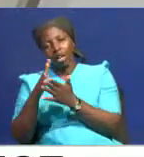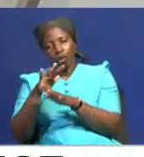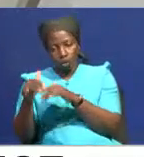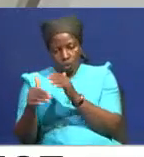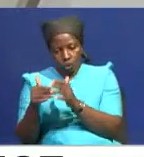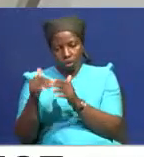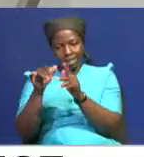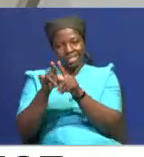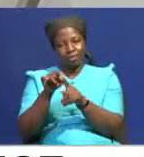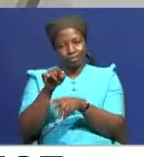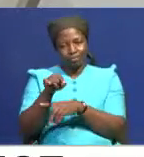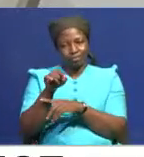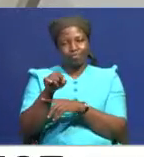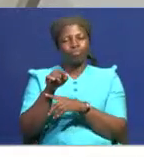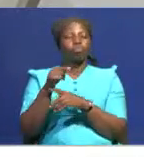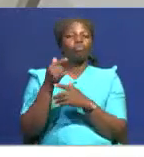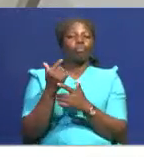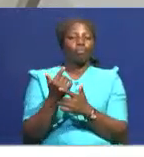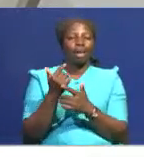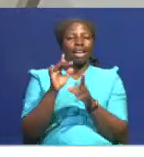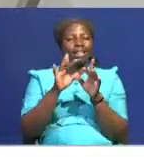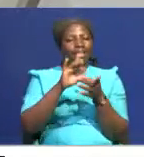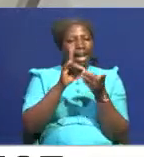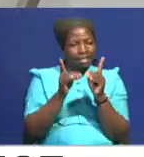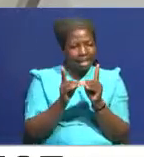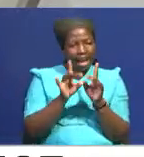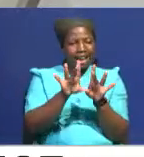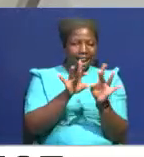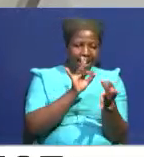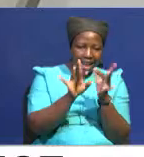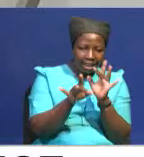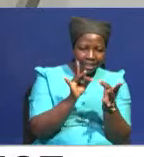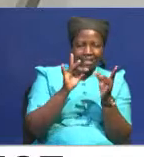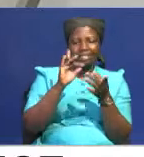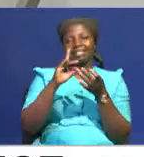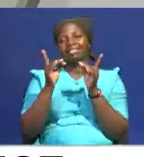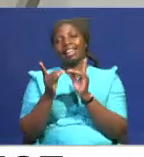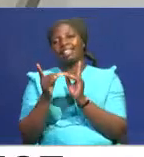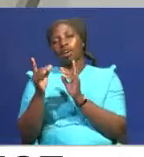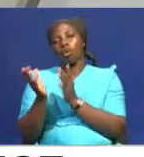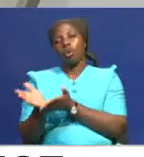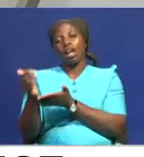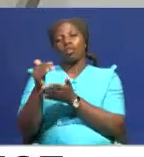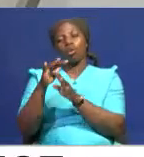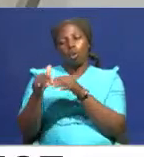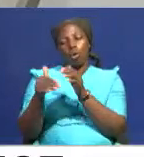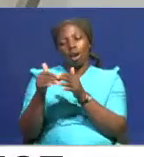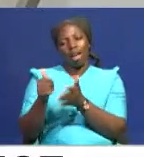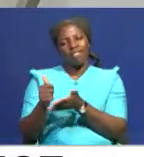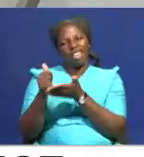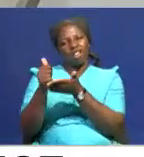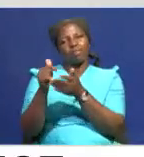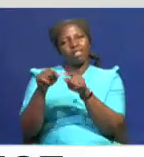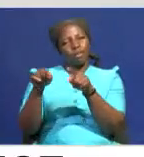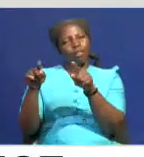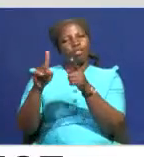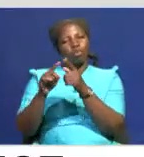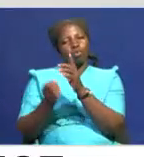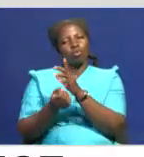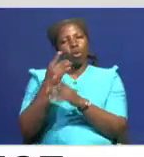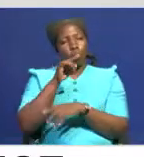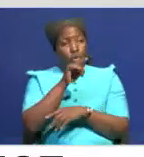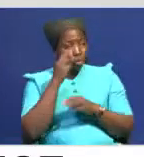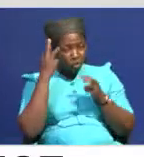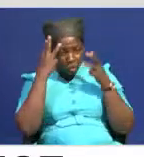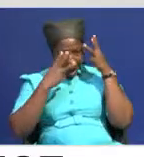job creations like data analysis, data collection, all this has been able to grow. Are you not worried